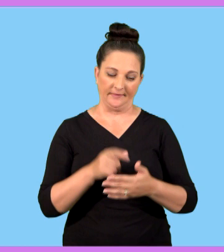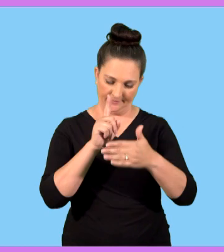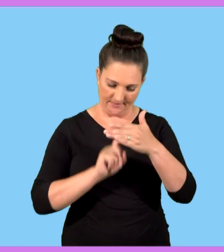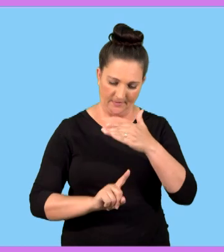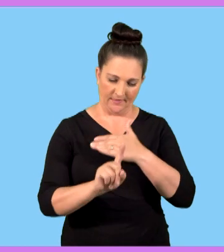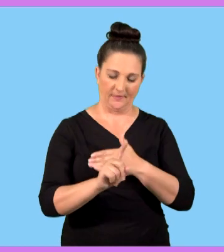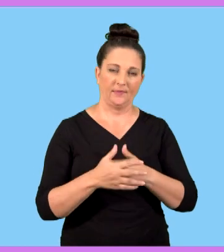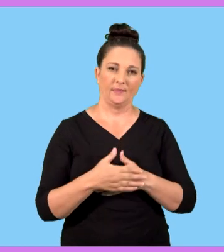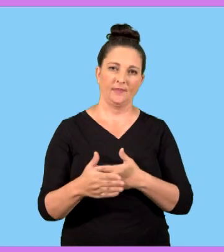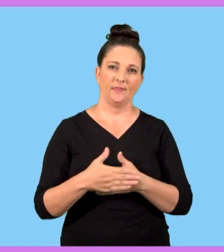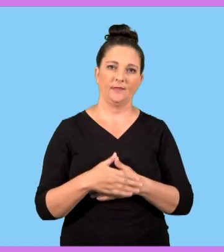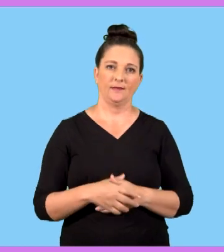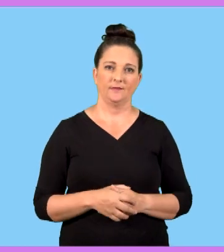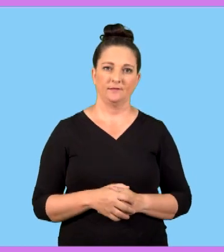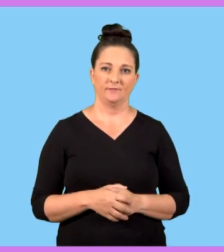exit